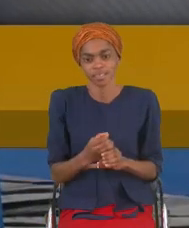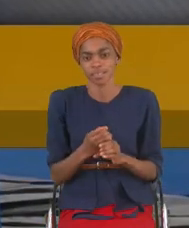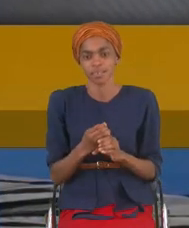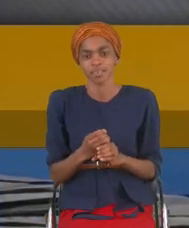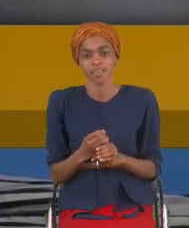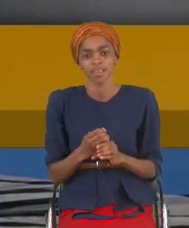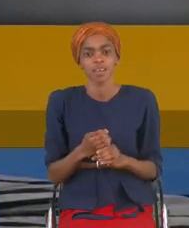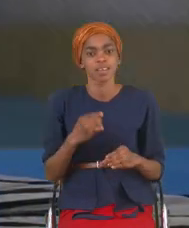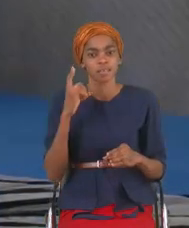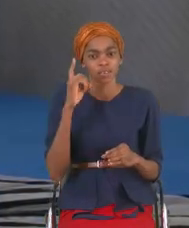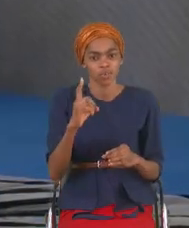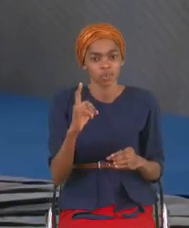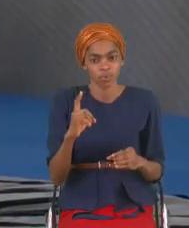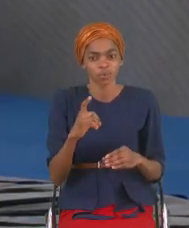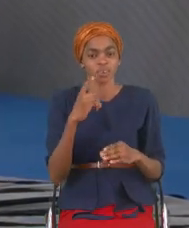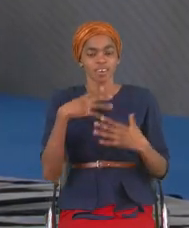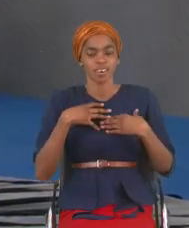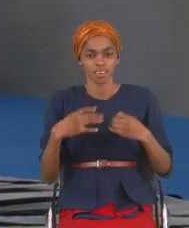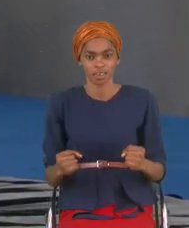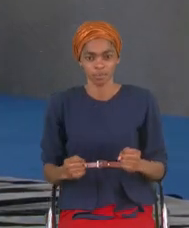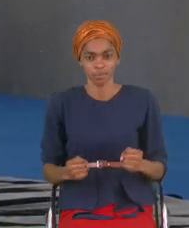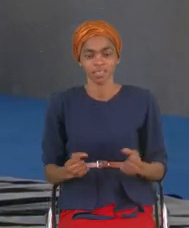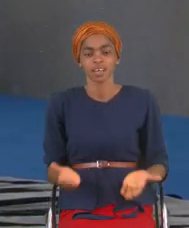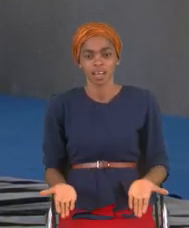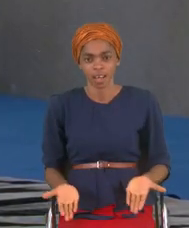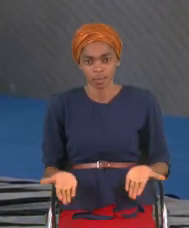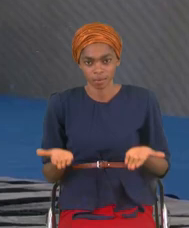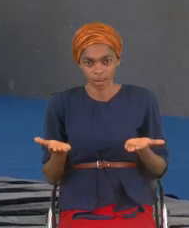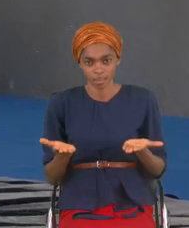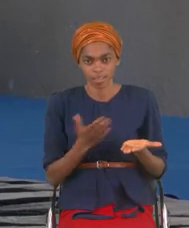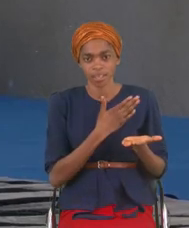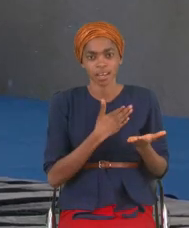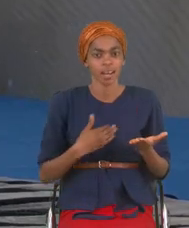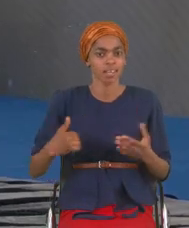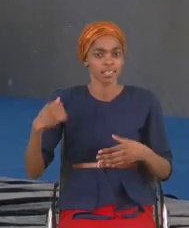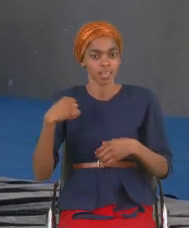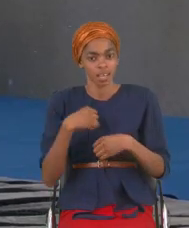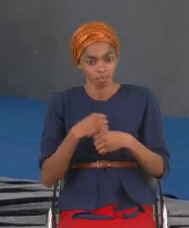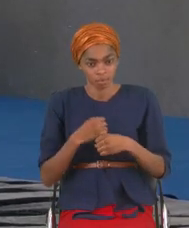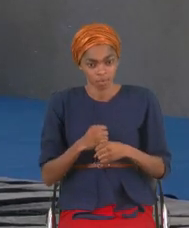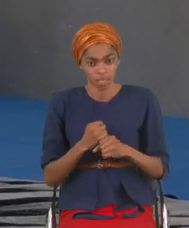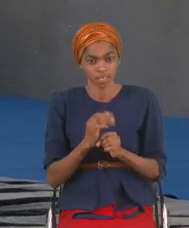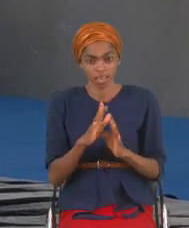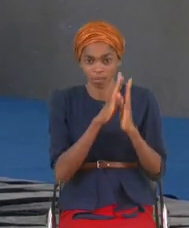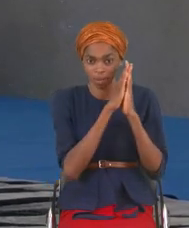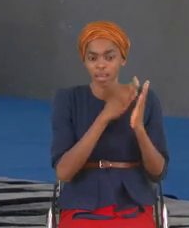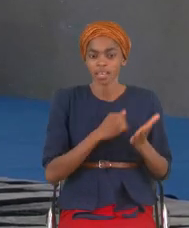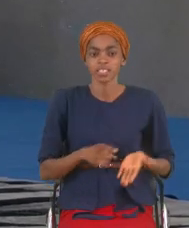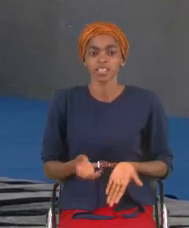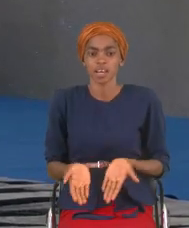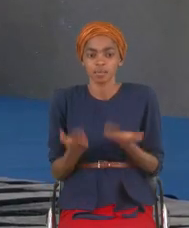makers the whole arise and make thy bed and the arrows